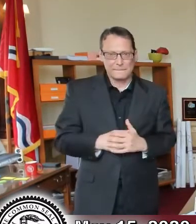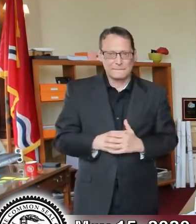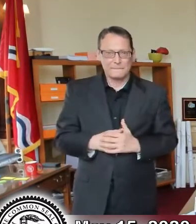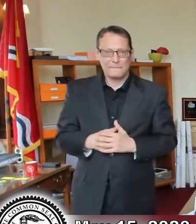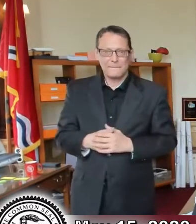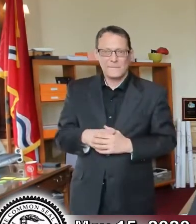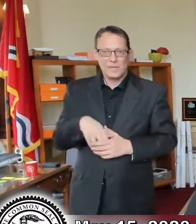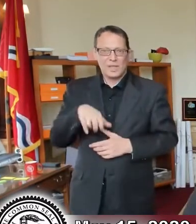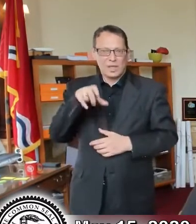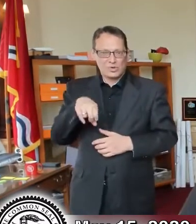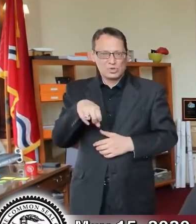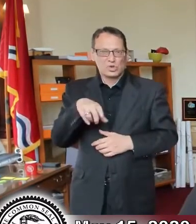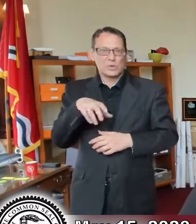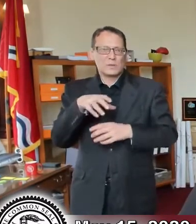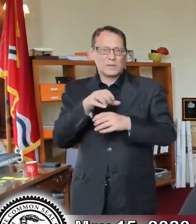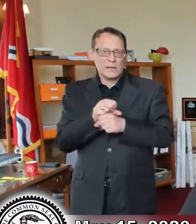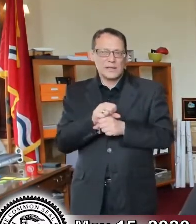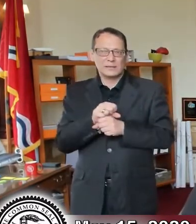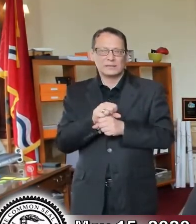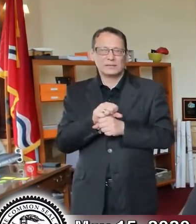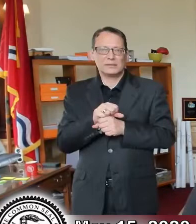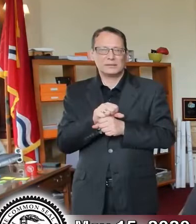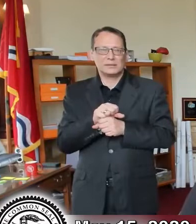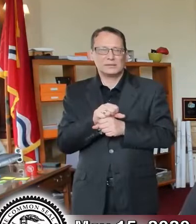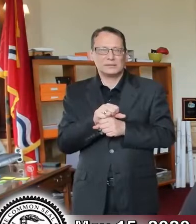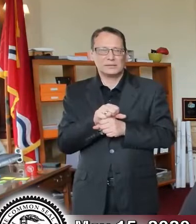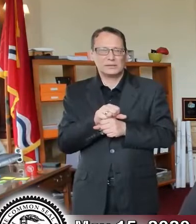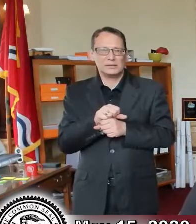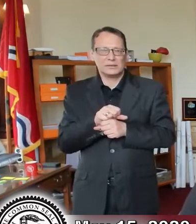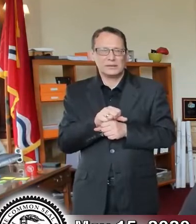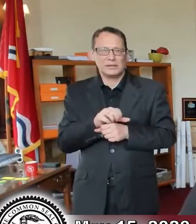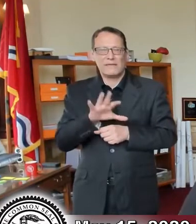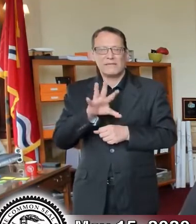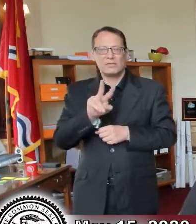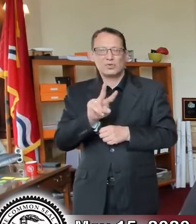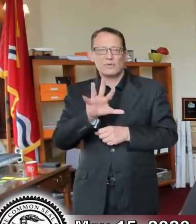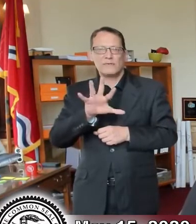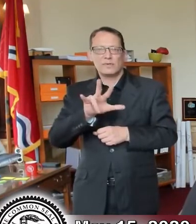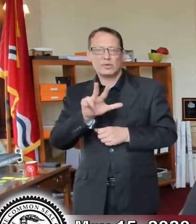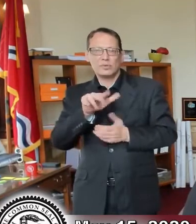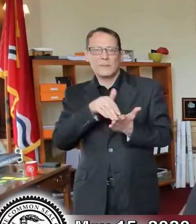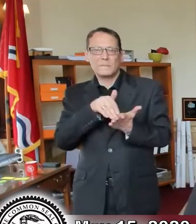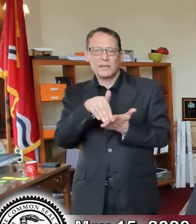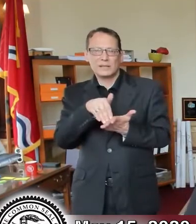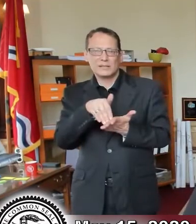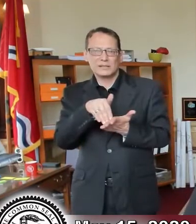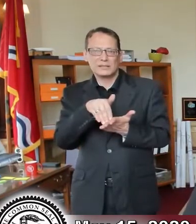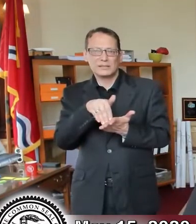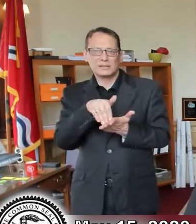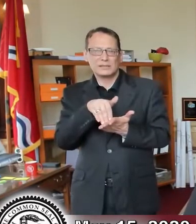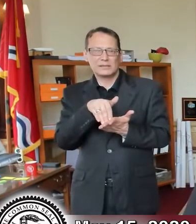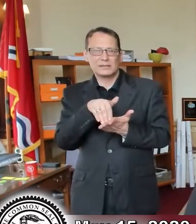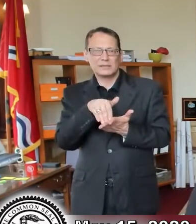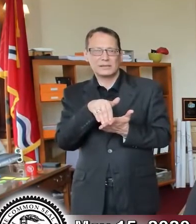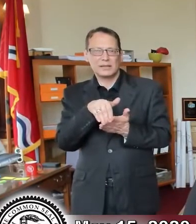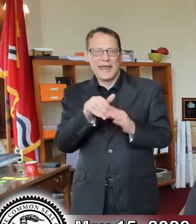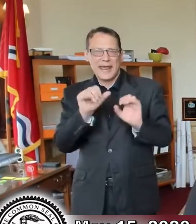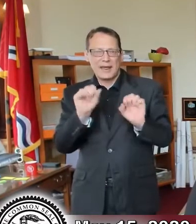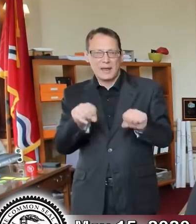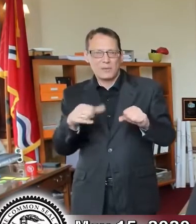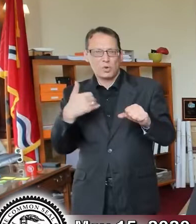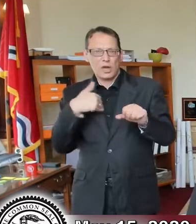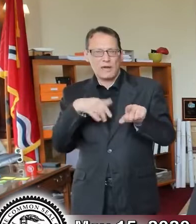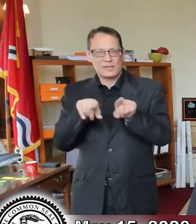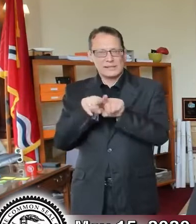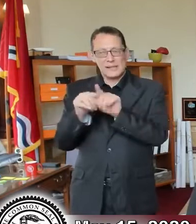that we should be getting about 50 to 3 million in that range, just to be able to have the